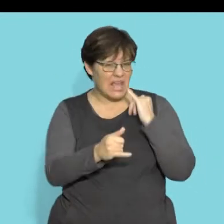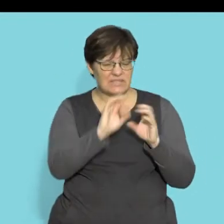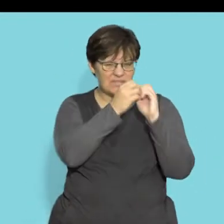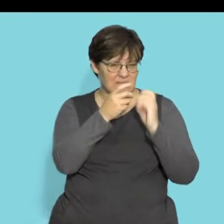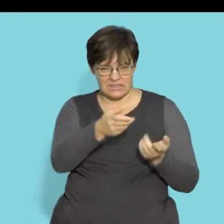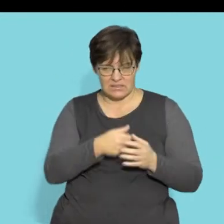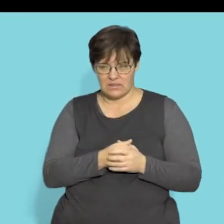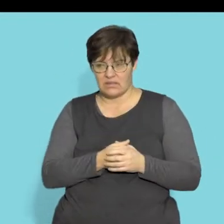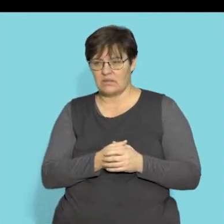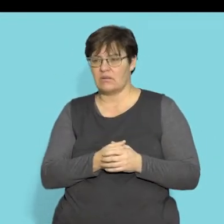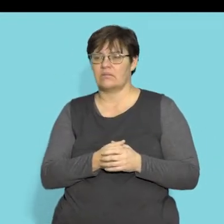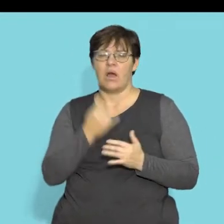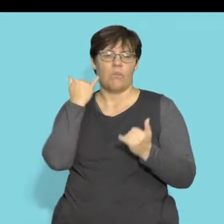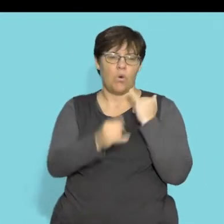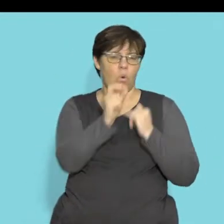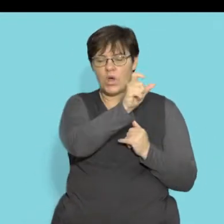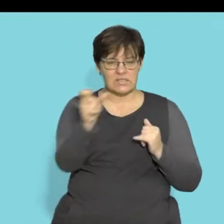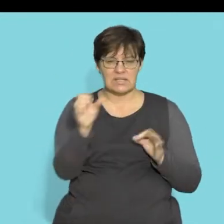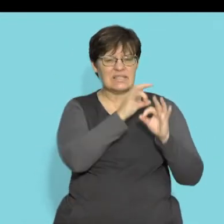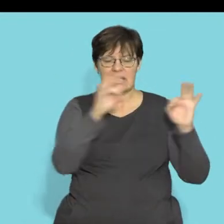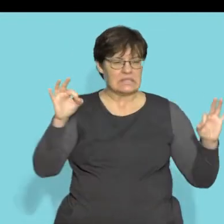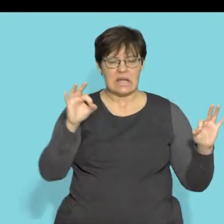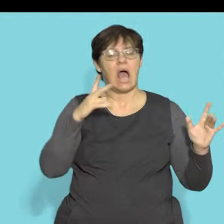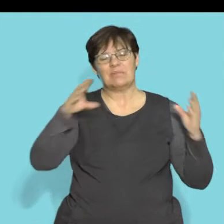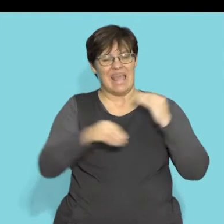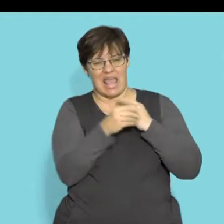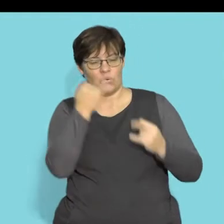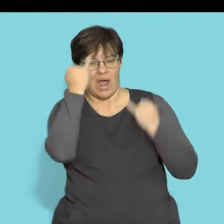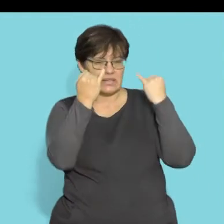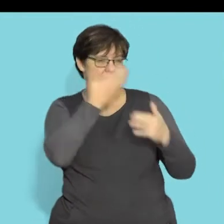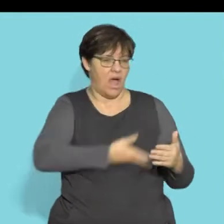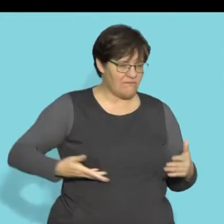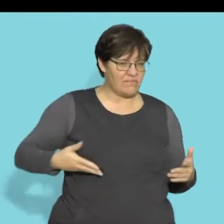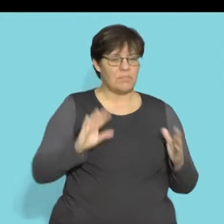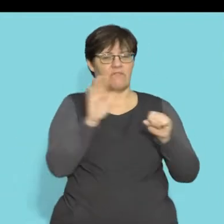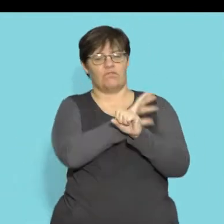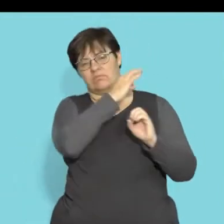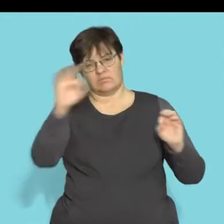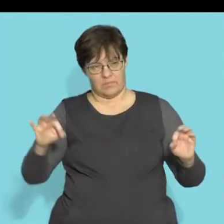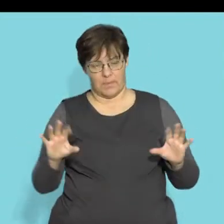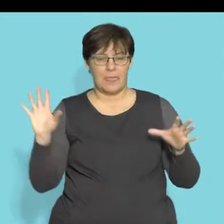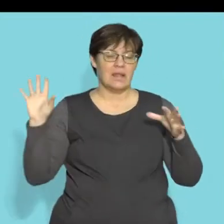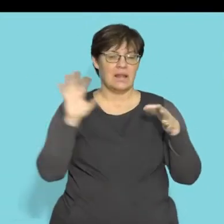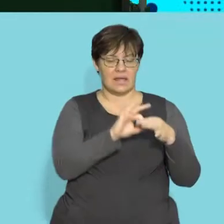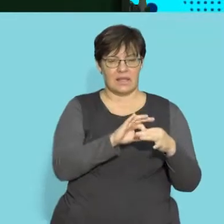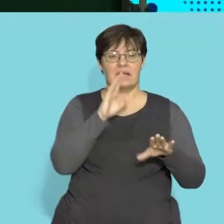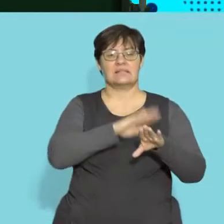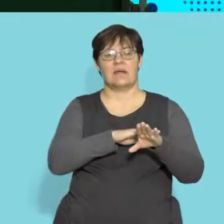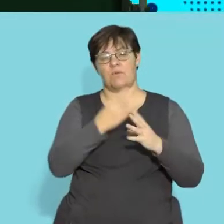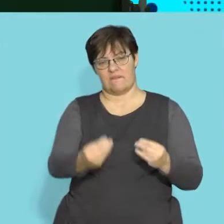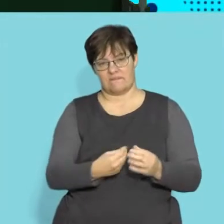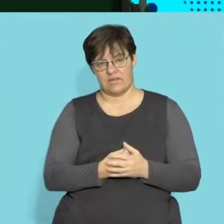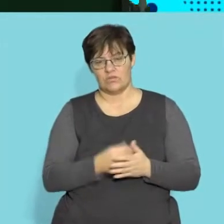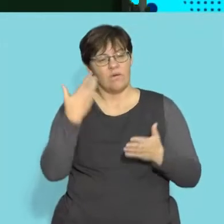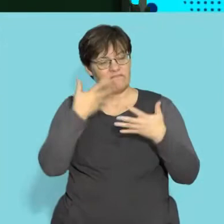mistakes, incomplete words, sentences, or ideas. And that often is linked to the time that you